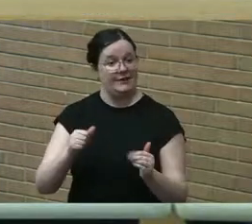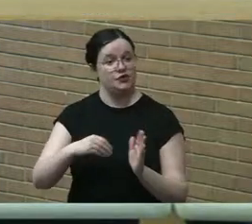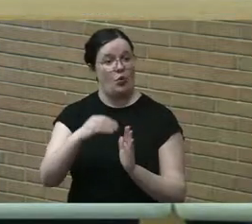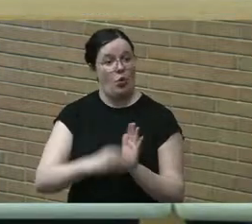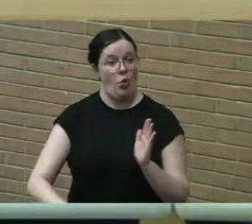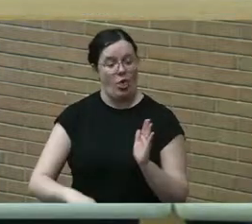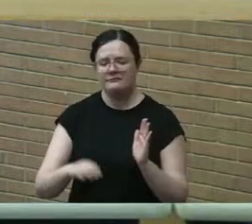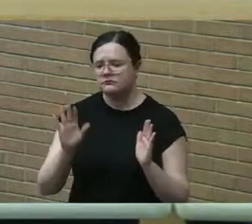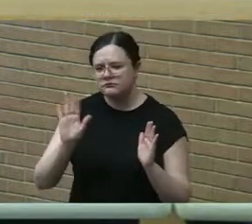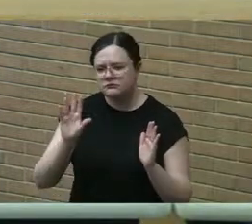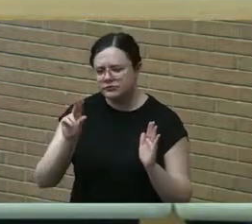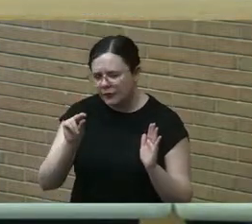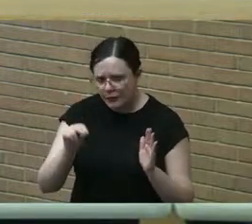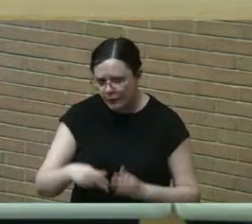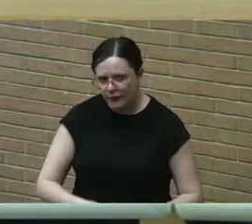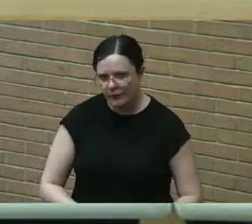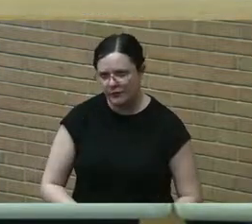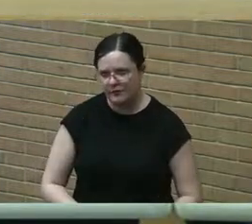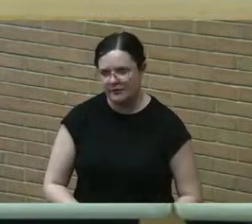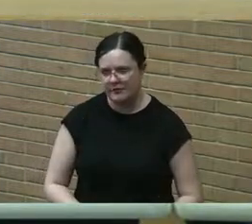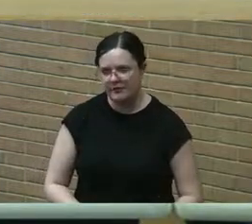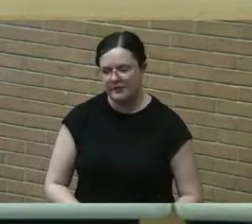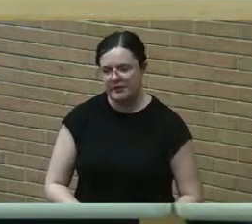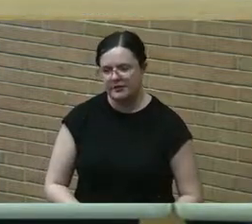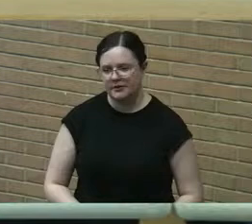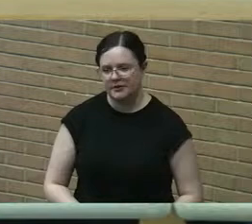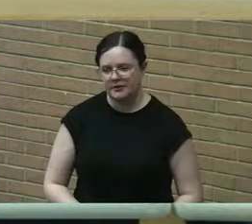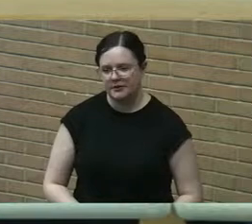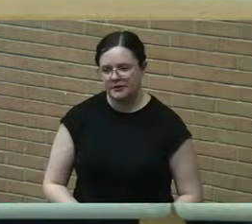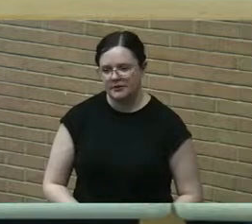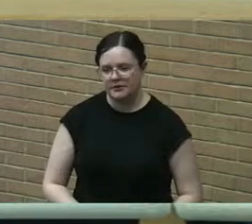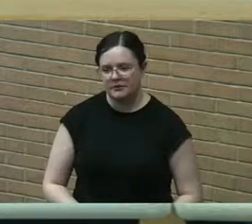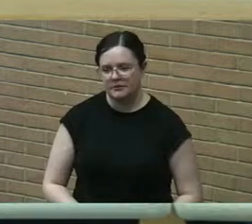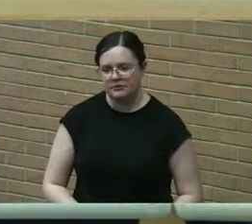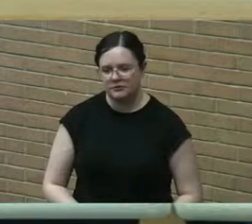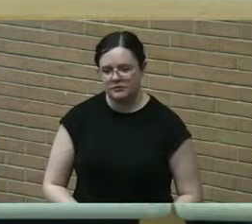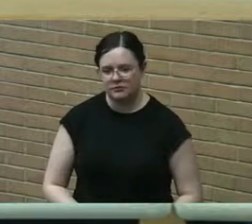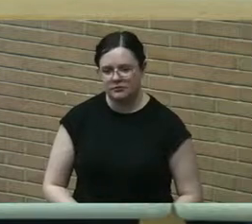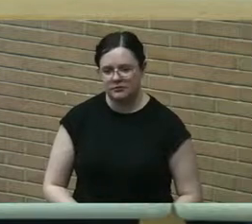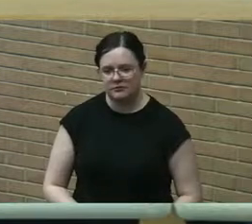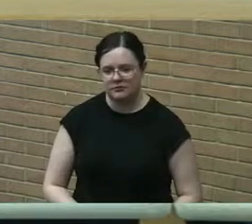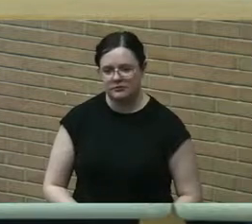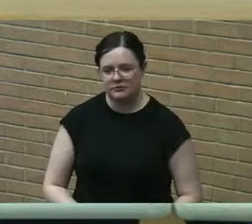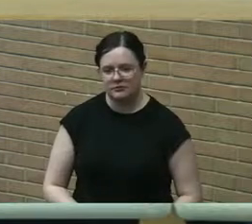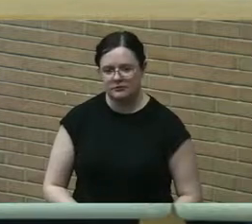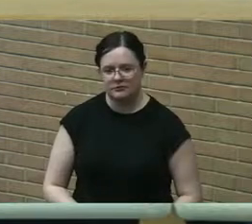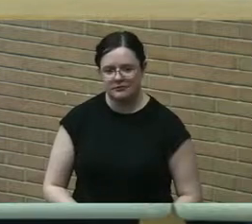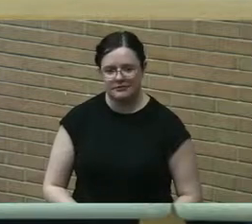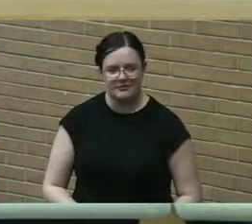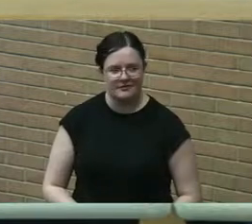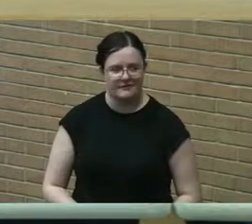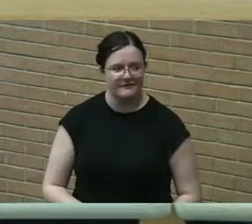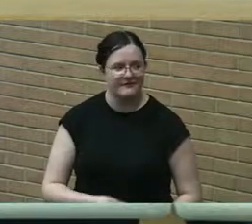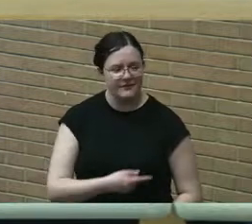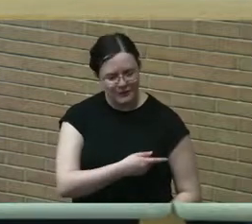What has been, you have seen thoughtful